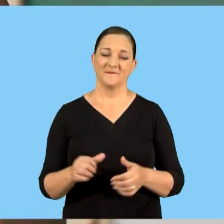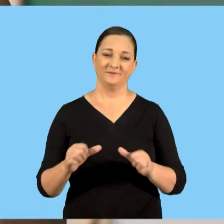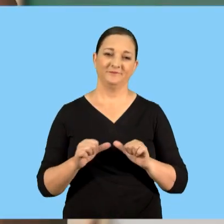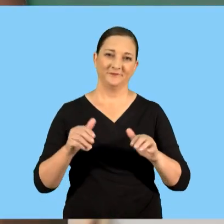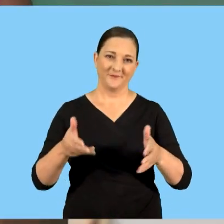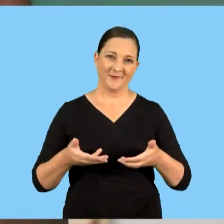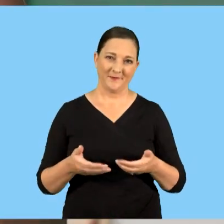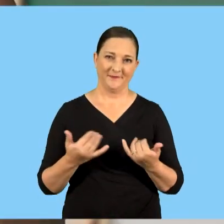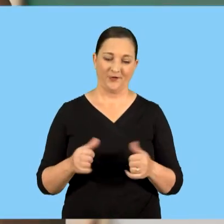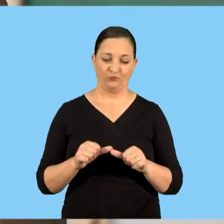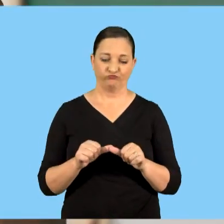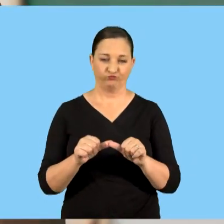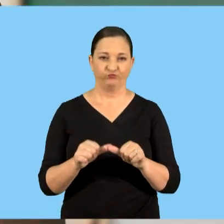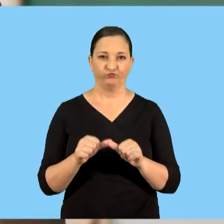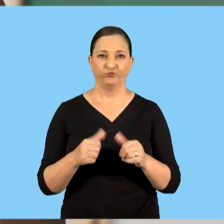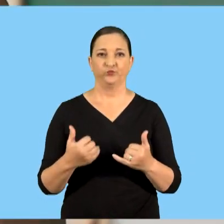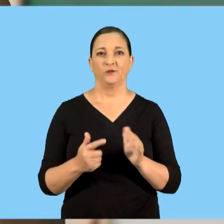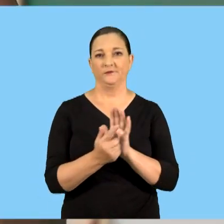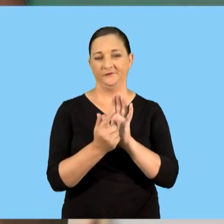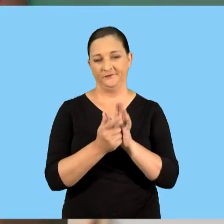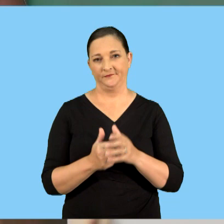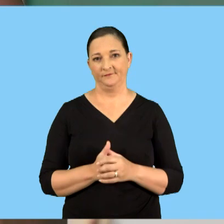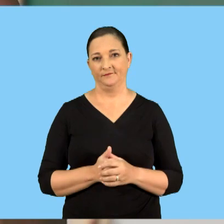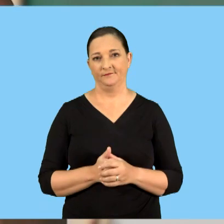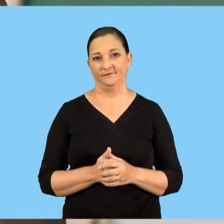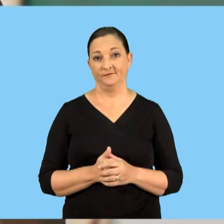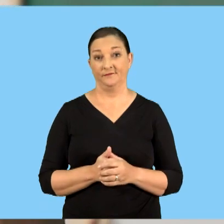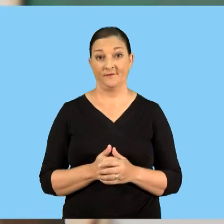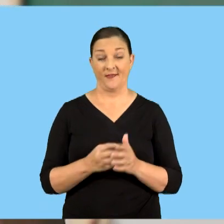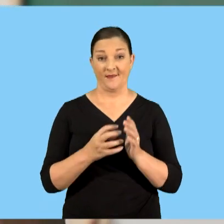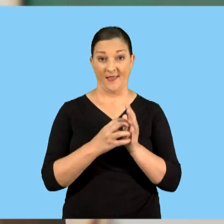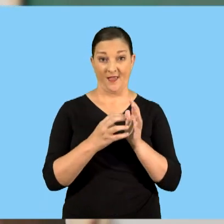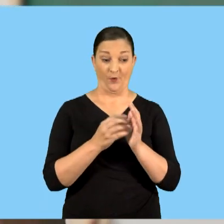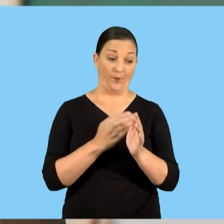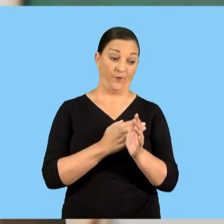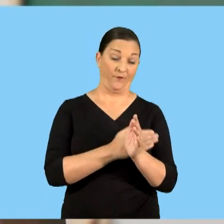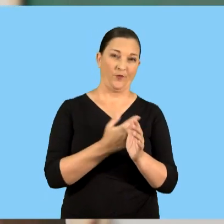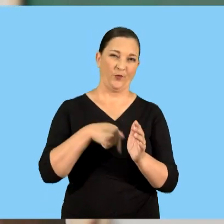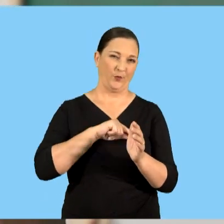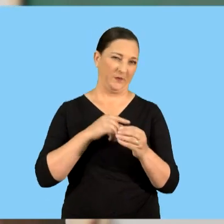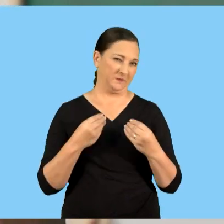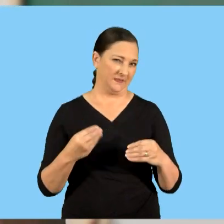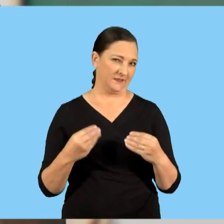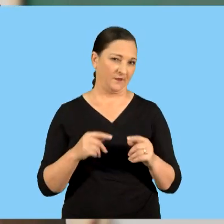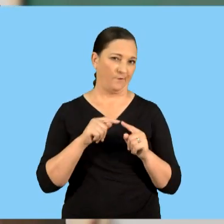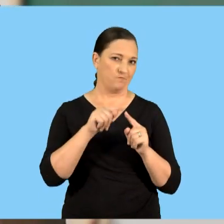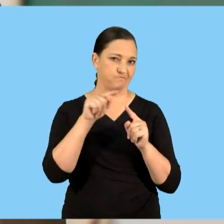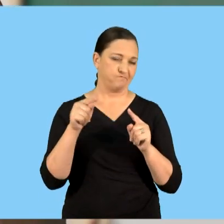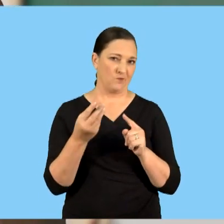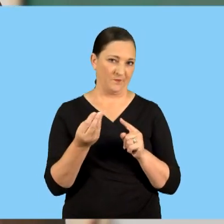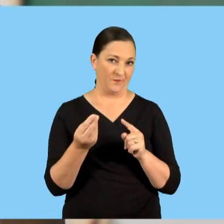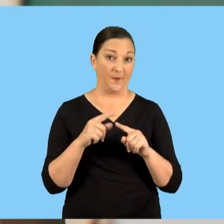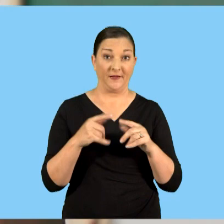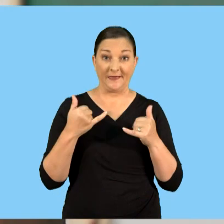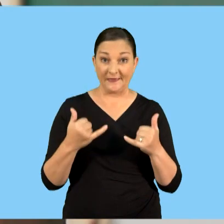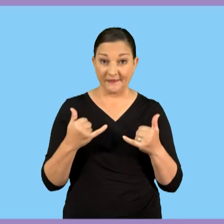Welcome back, and let's continue with our numbers. So before the ad break, we were busy with square numbers. Now we are going to go